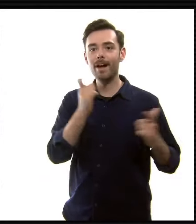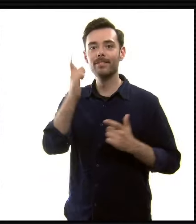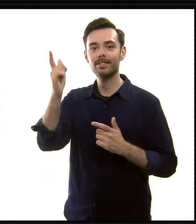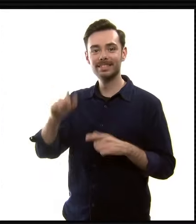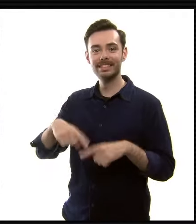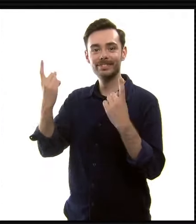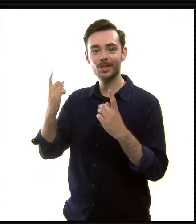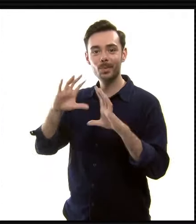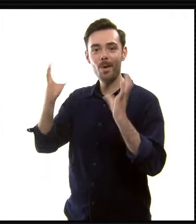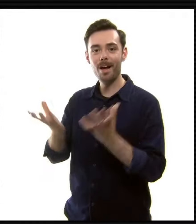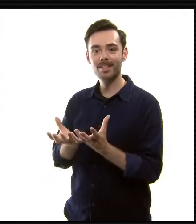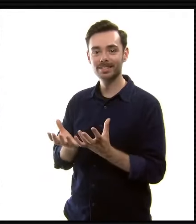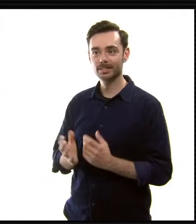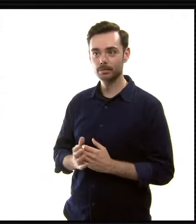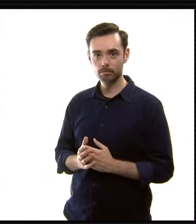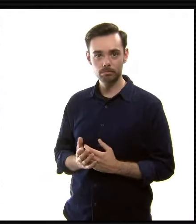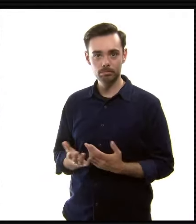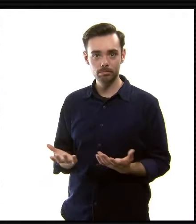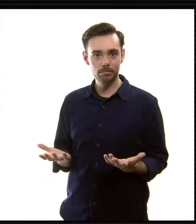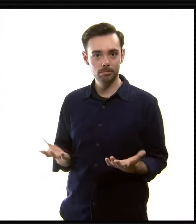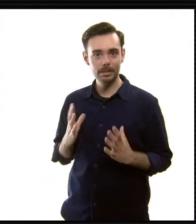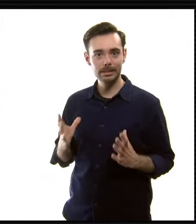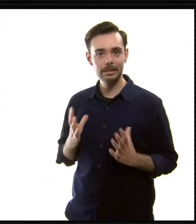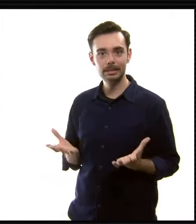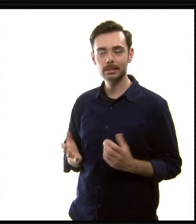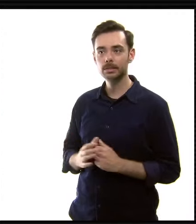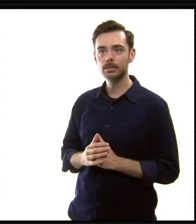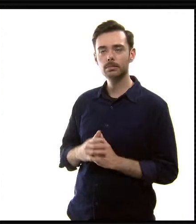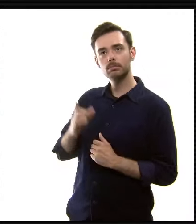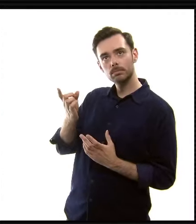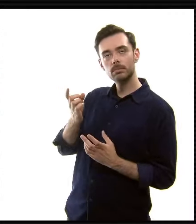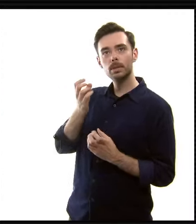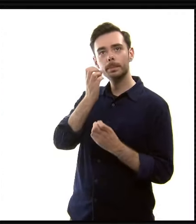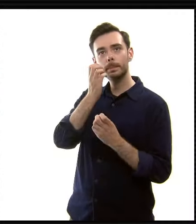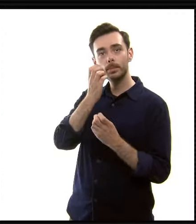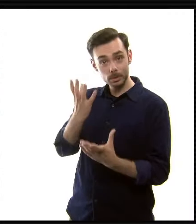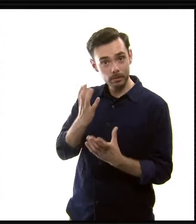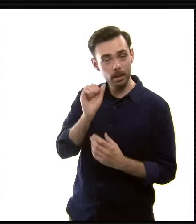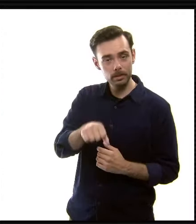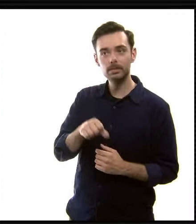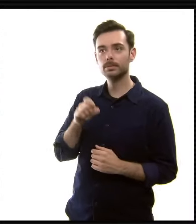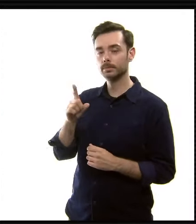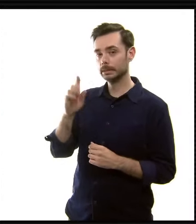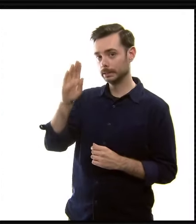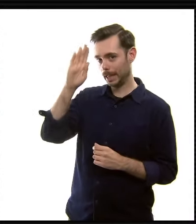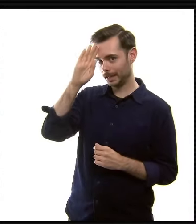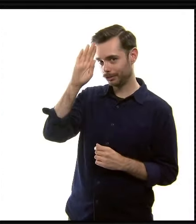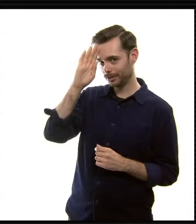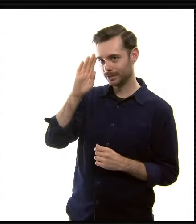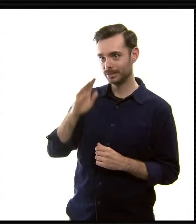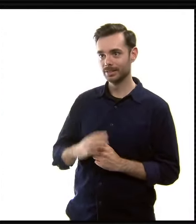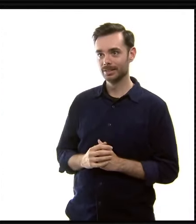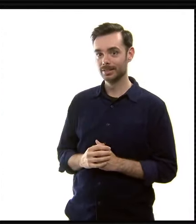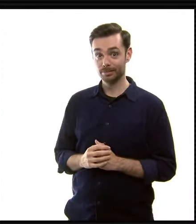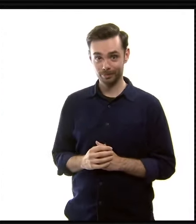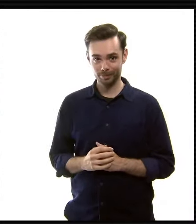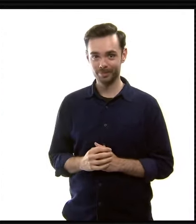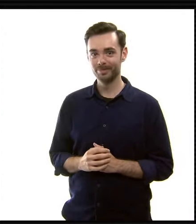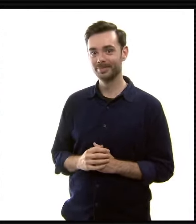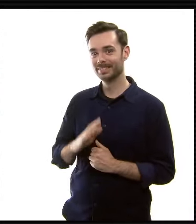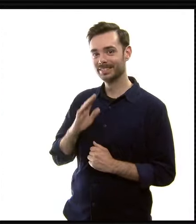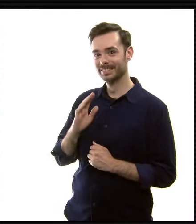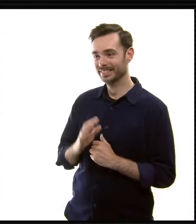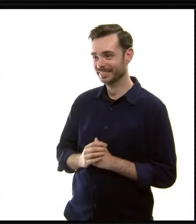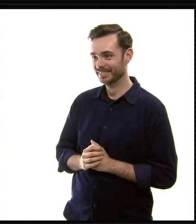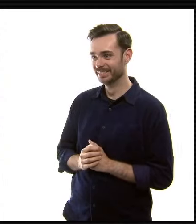Okay, fine, fine. It is at once beautiful, but also slightly dangerous. Oh, that's stenciled over my bed. Oh, fine, you're ready for this then. This is something even